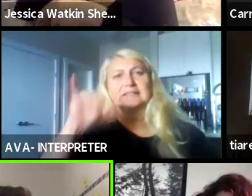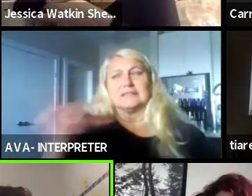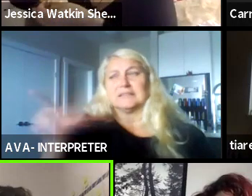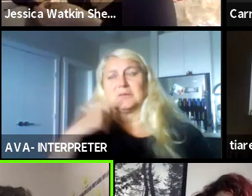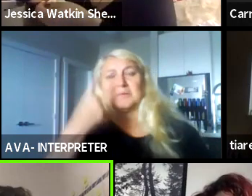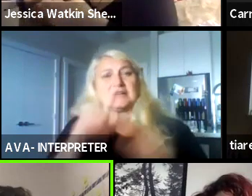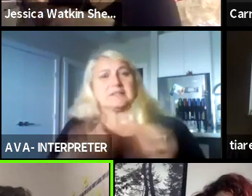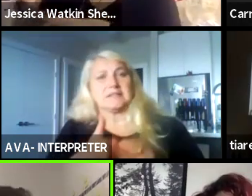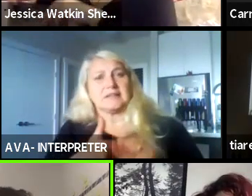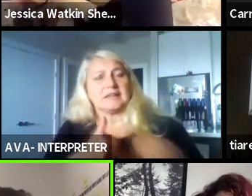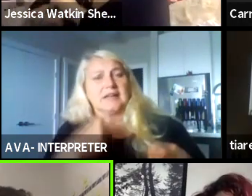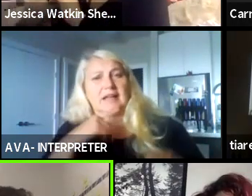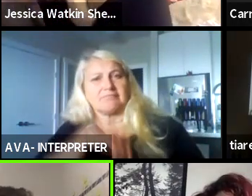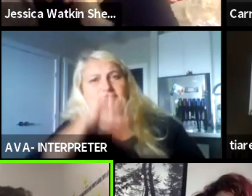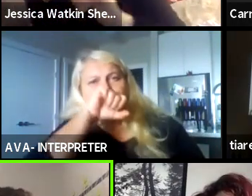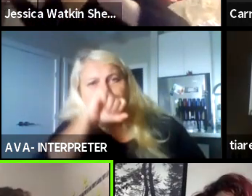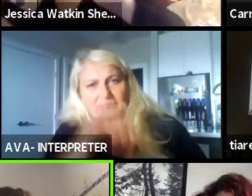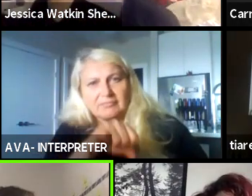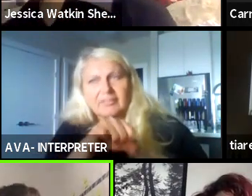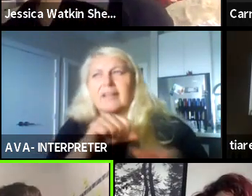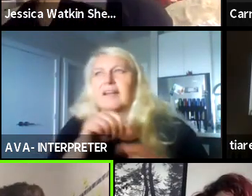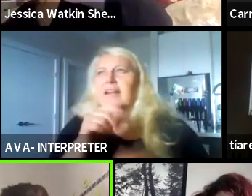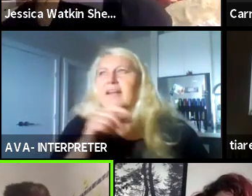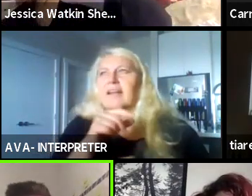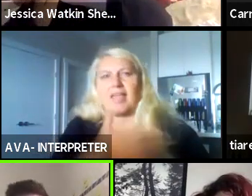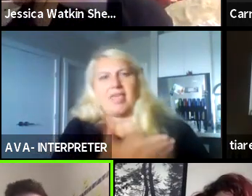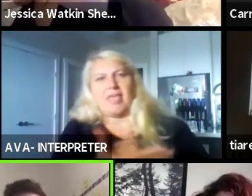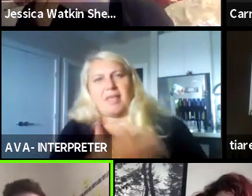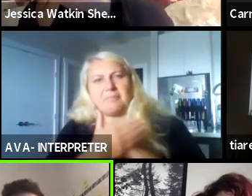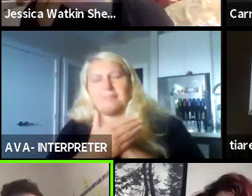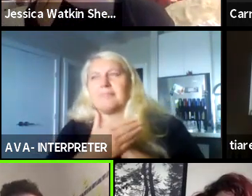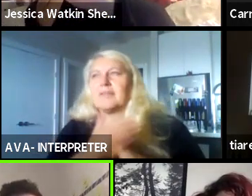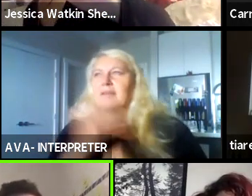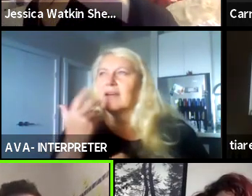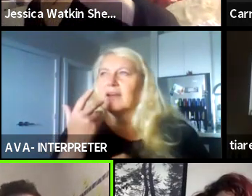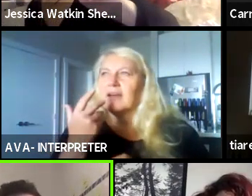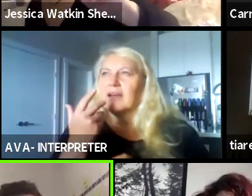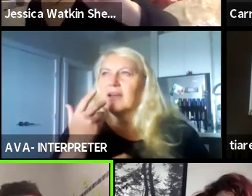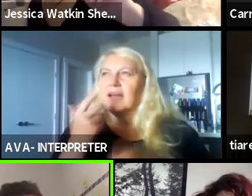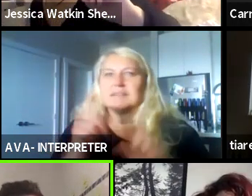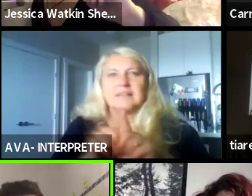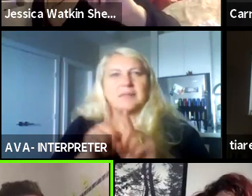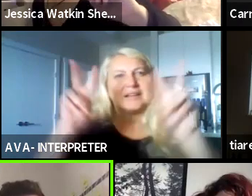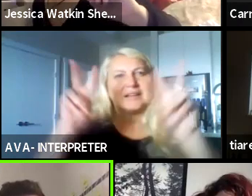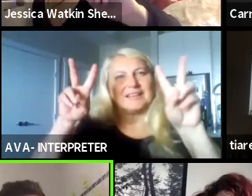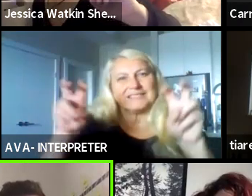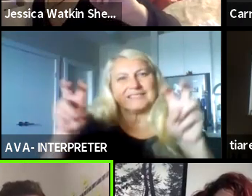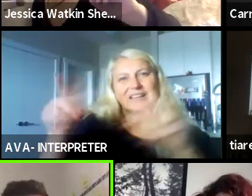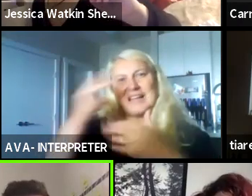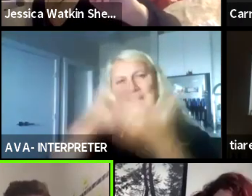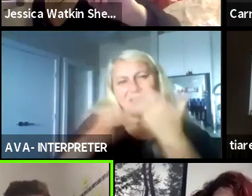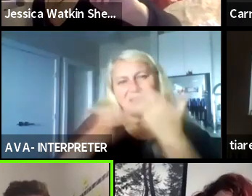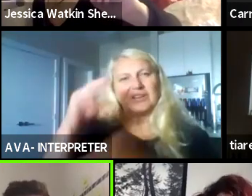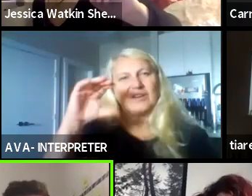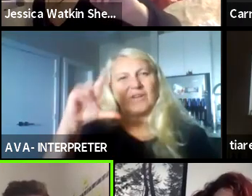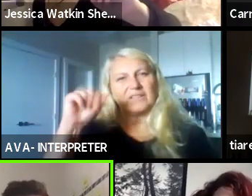they seek to disentangle, as Claudia was saying, the expectations